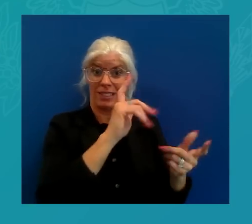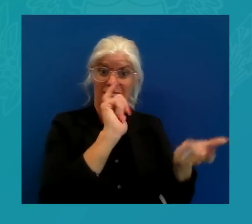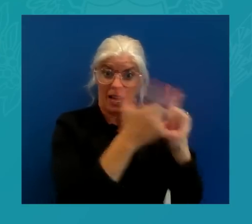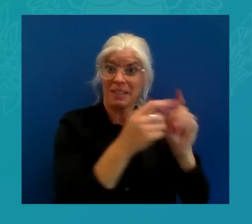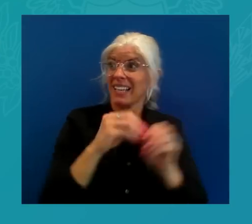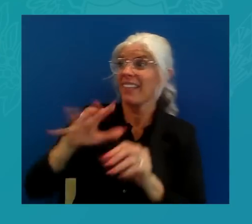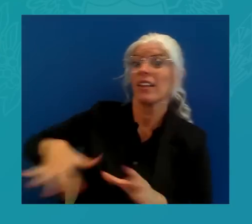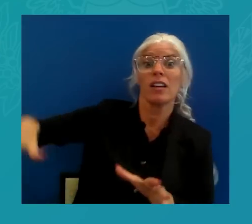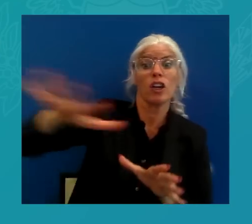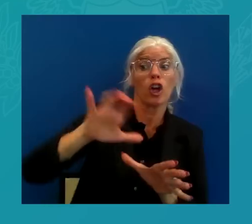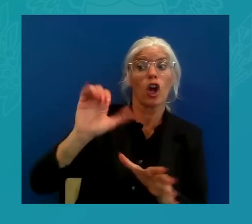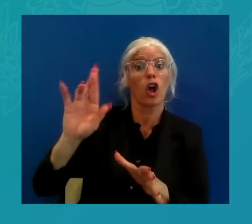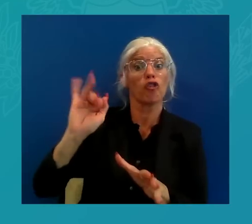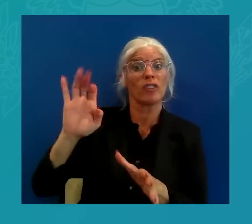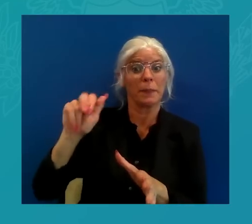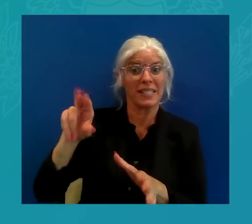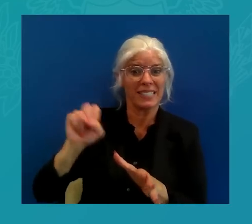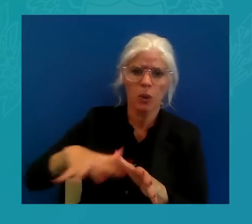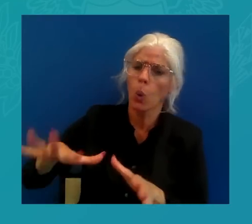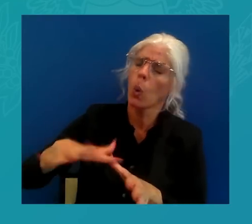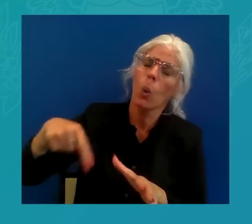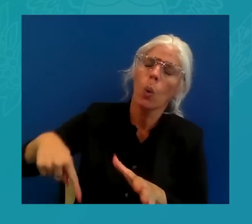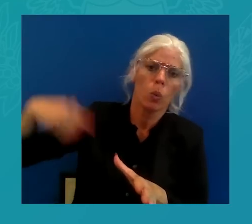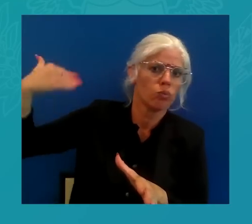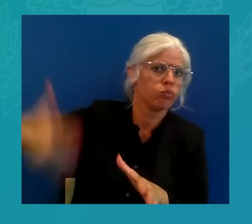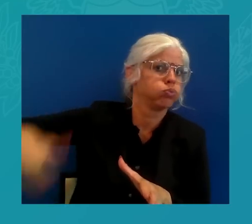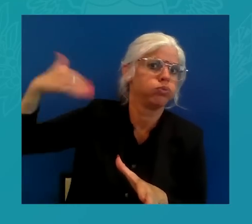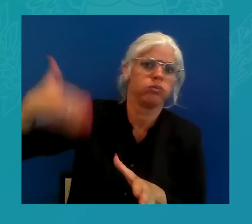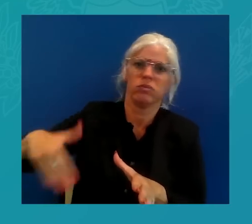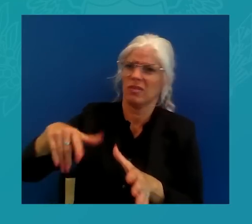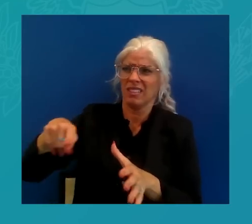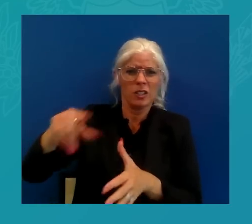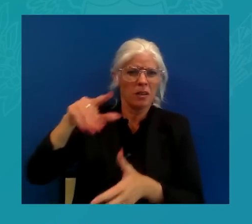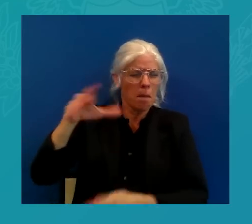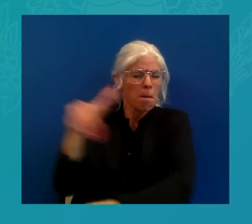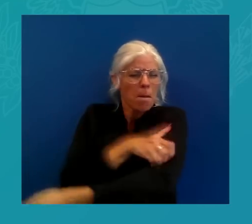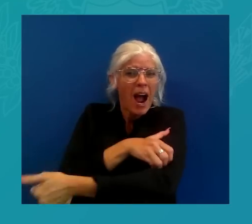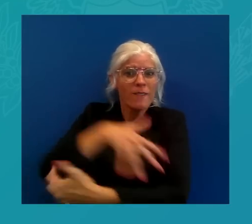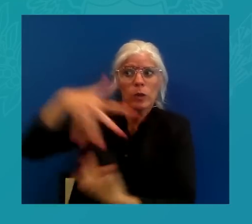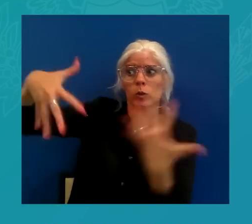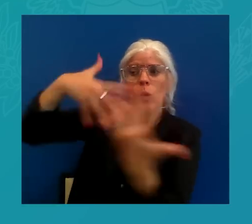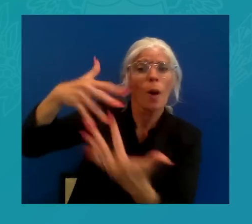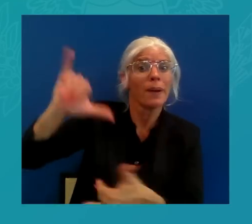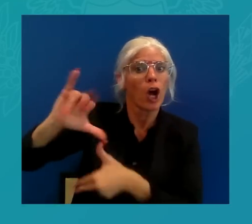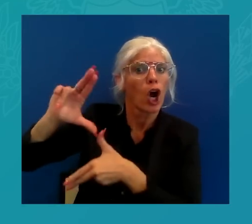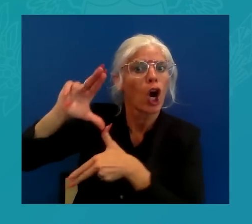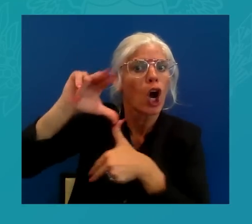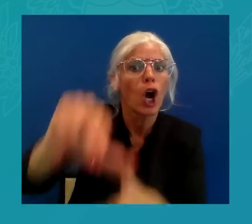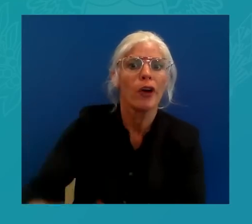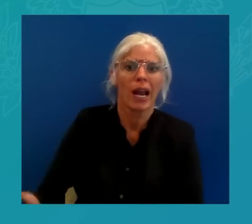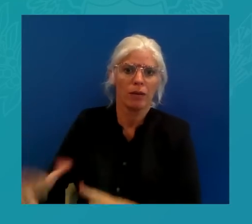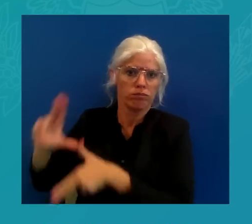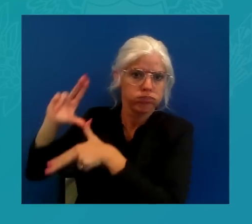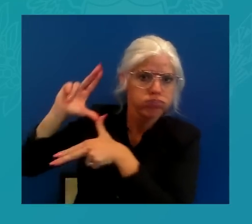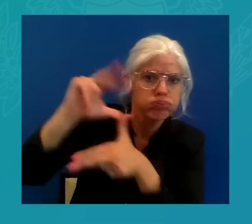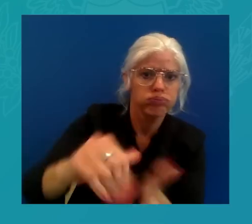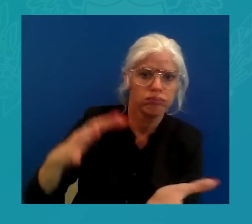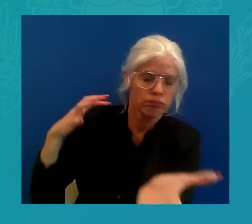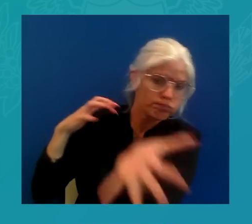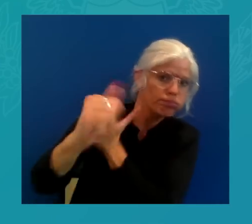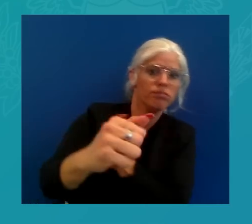lines. We have discussed, for example, powerful storms that can wipe out economic progress,